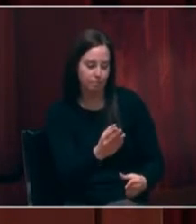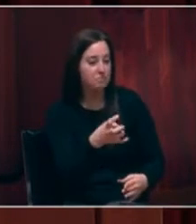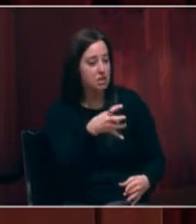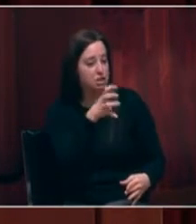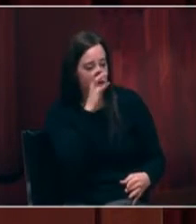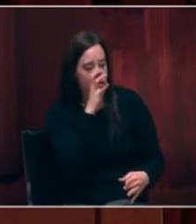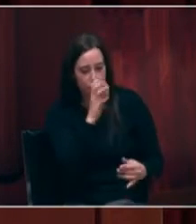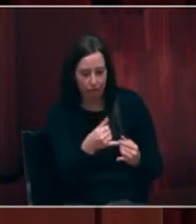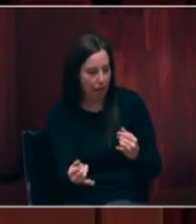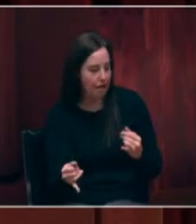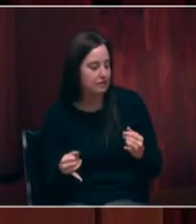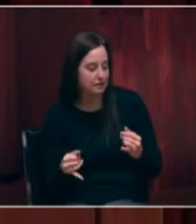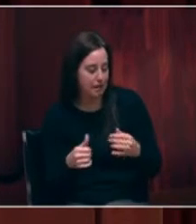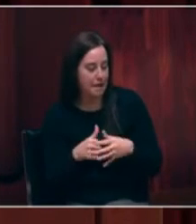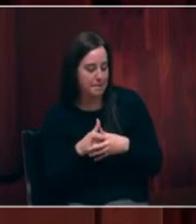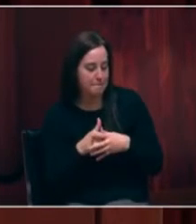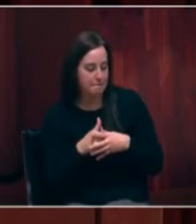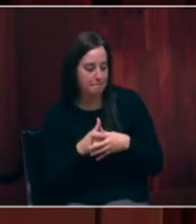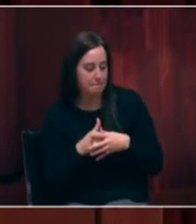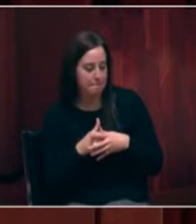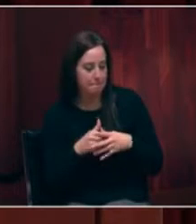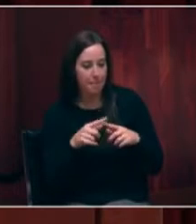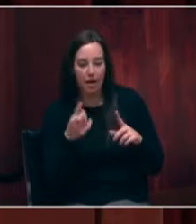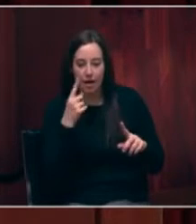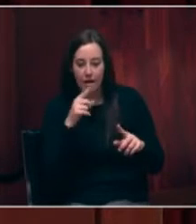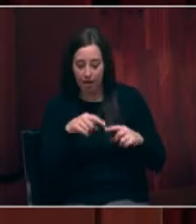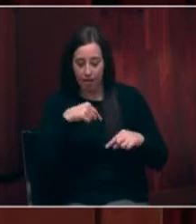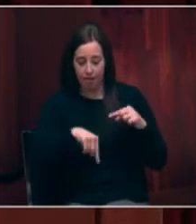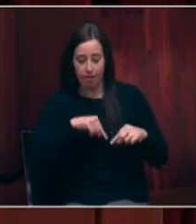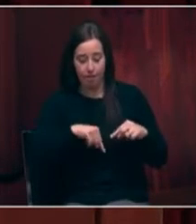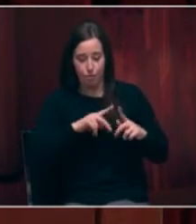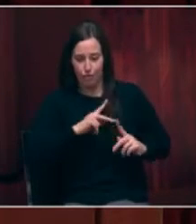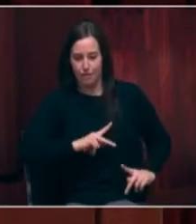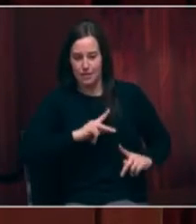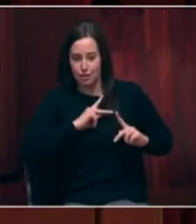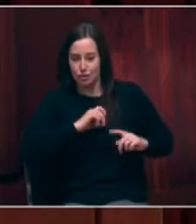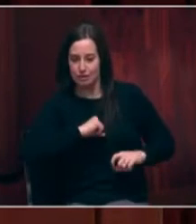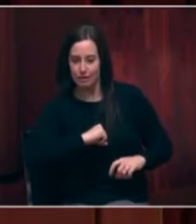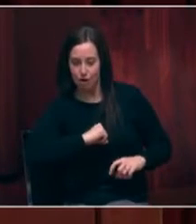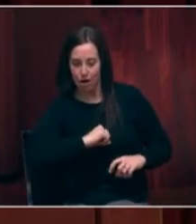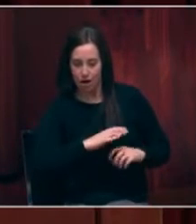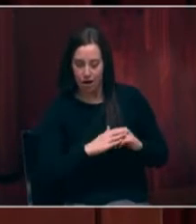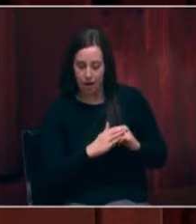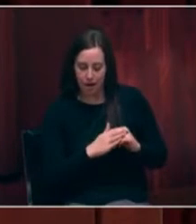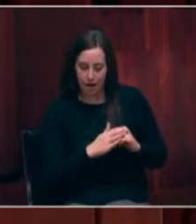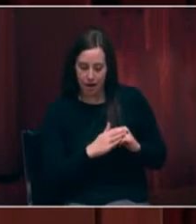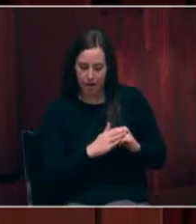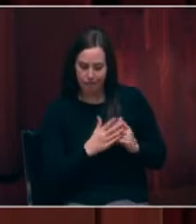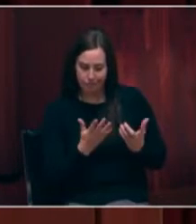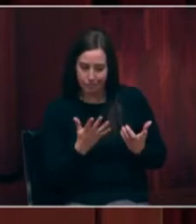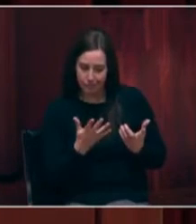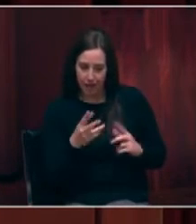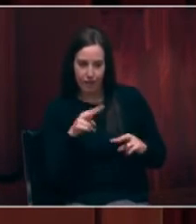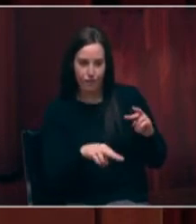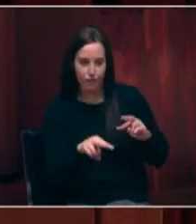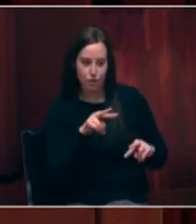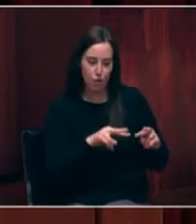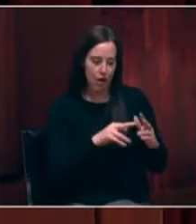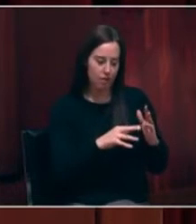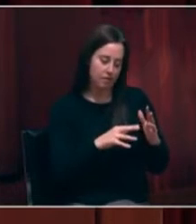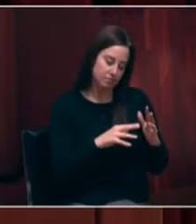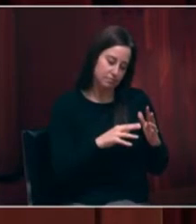confidentiality impact value. But let's take a step back to physical safeguarding. Physical safeguarding, you could almost view it as kind of a soft spot